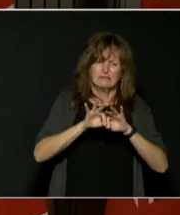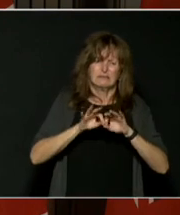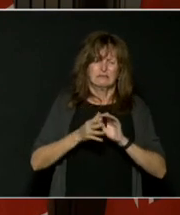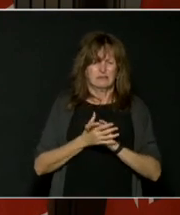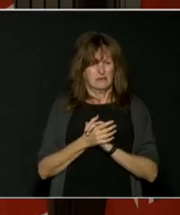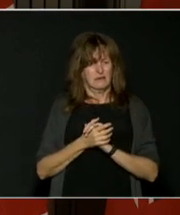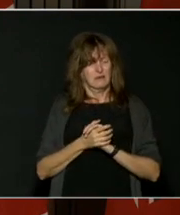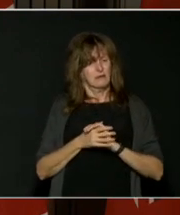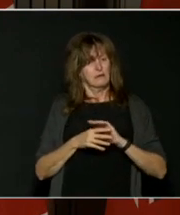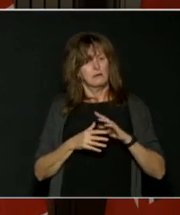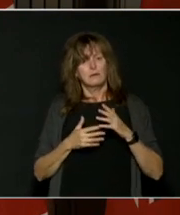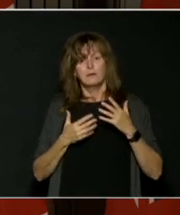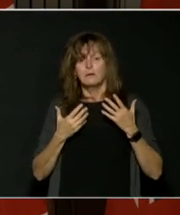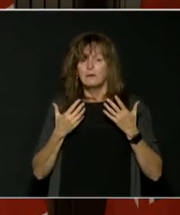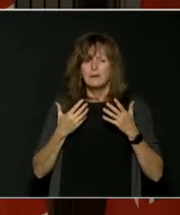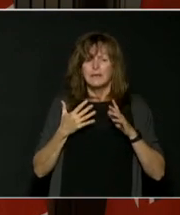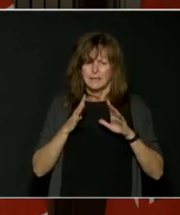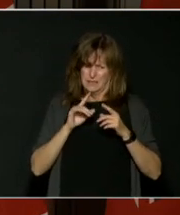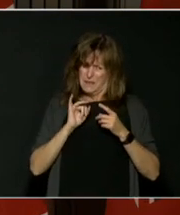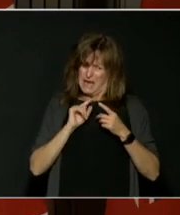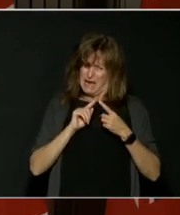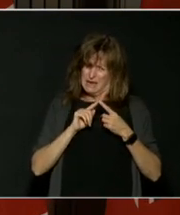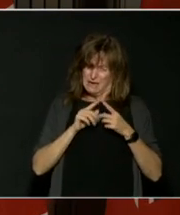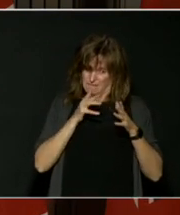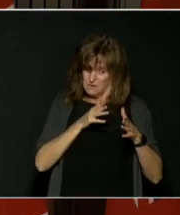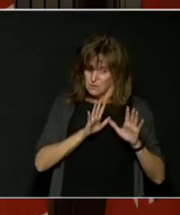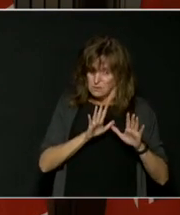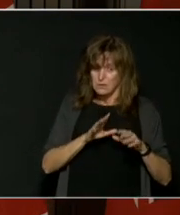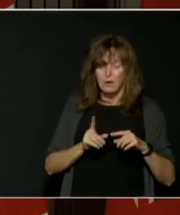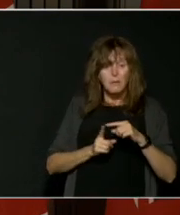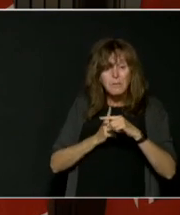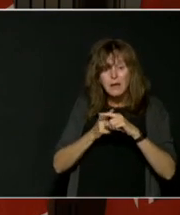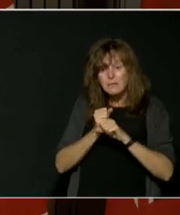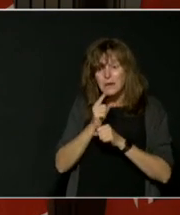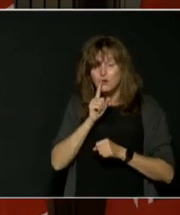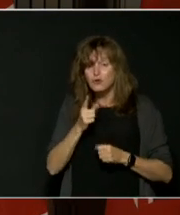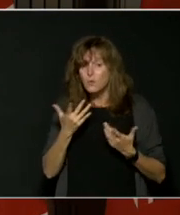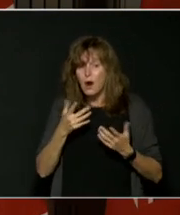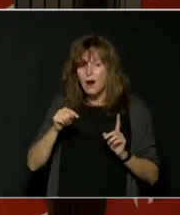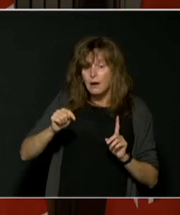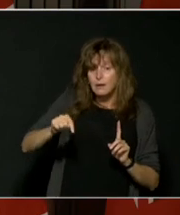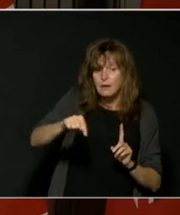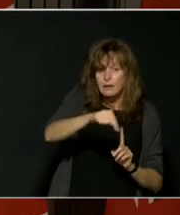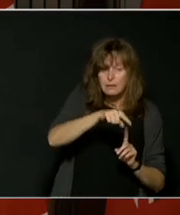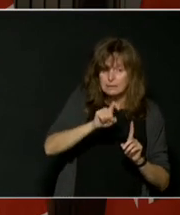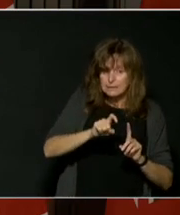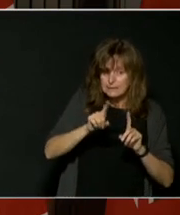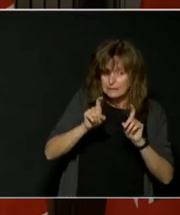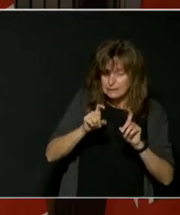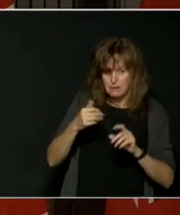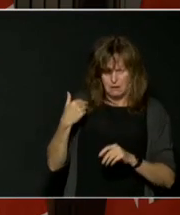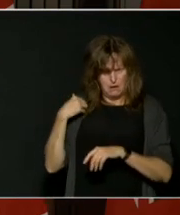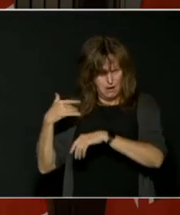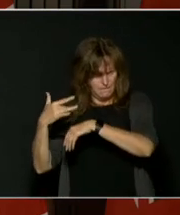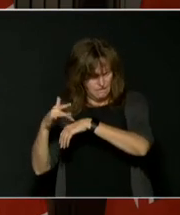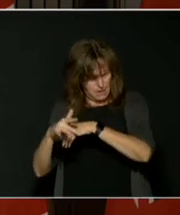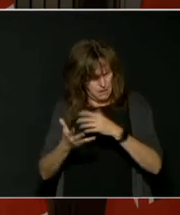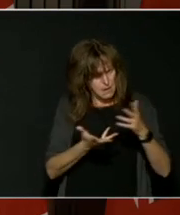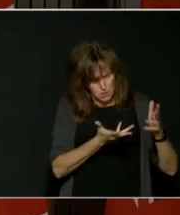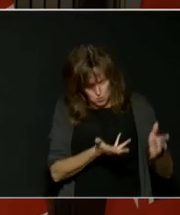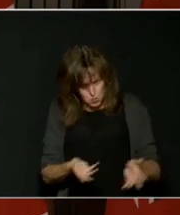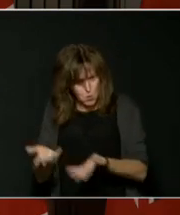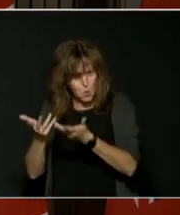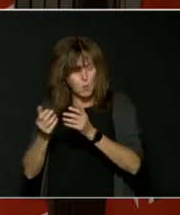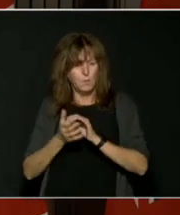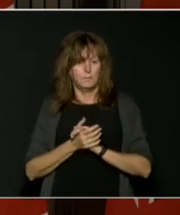who need tests are going to get tests. Because as you heard, you asked about the two different medical opinions. There's a number of